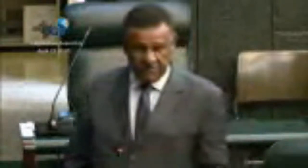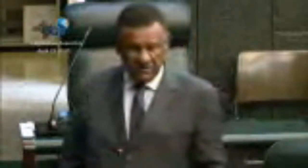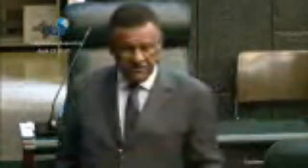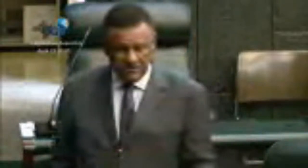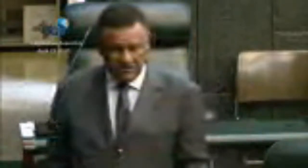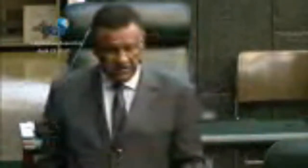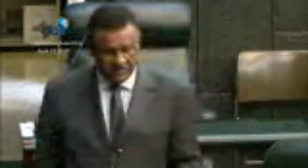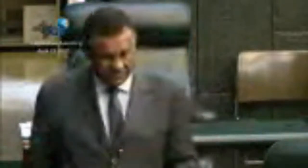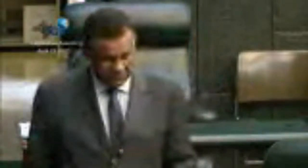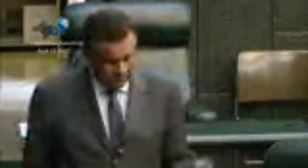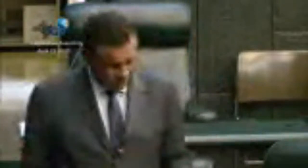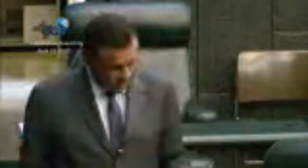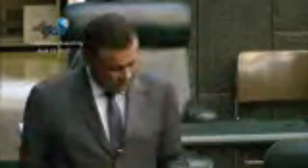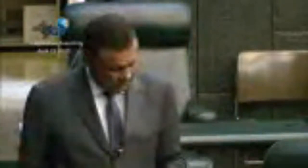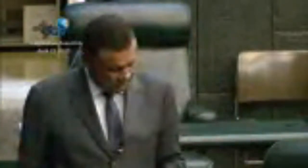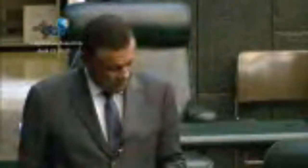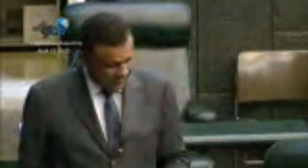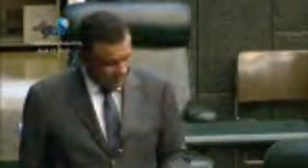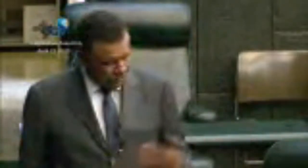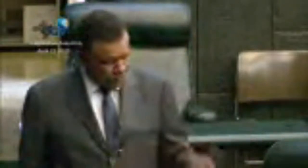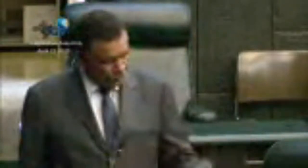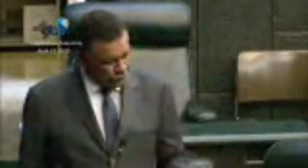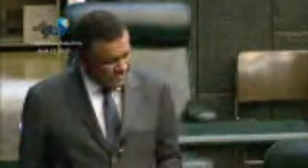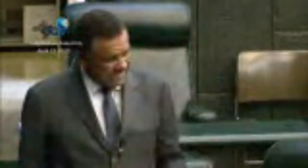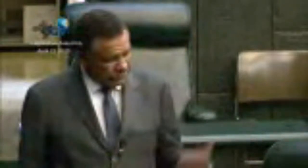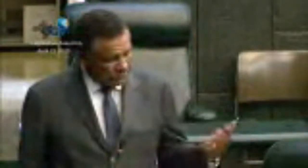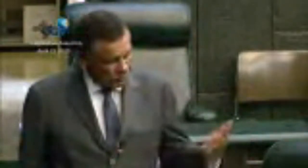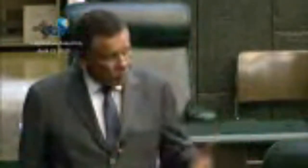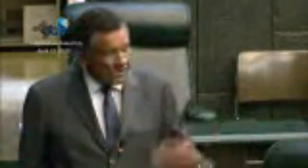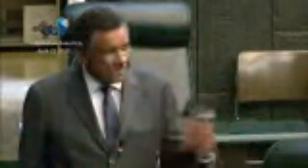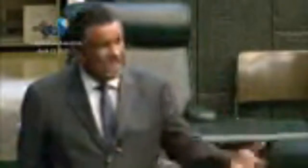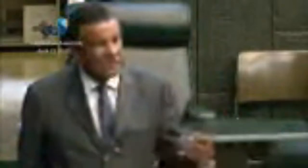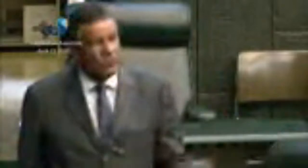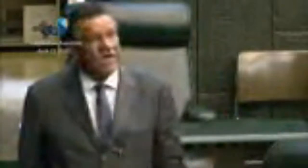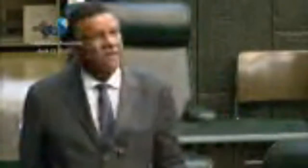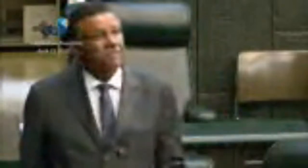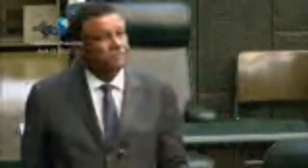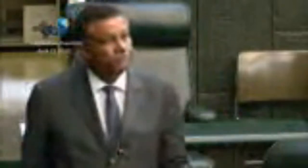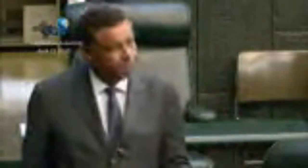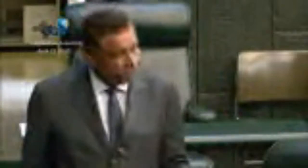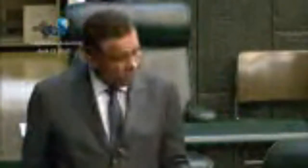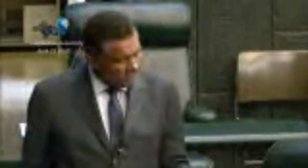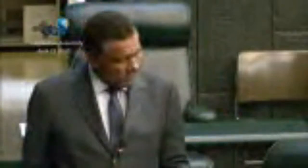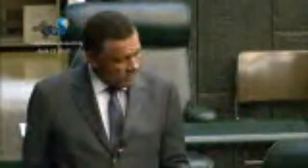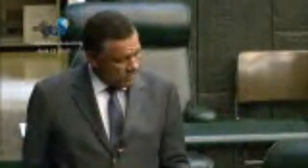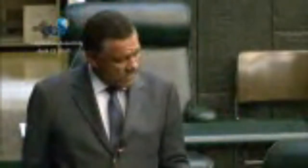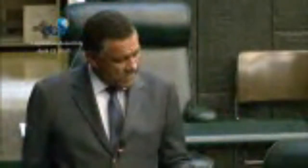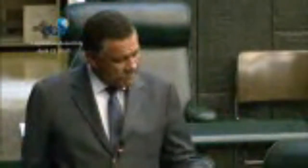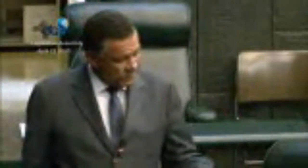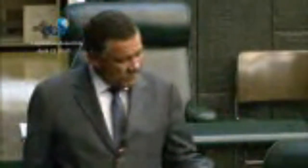but those who need know that they can do that. I am just coming from Federal